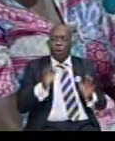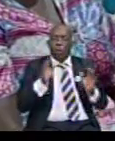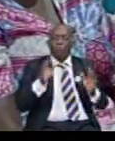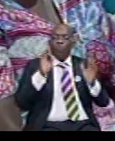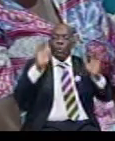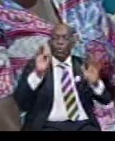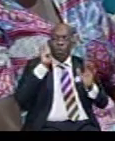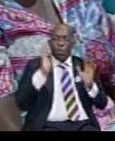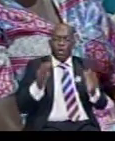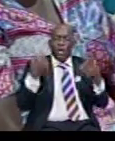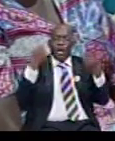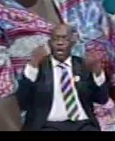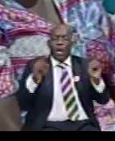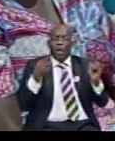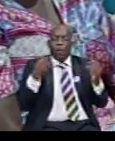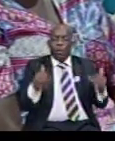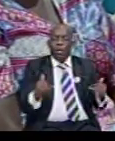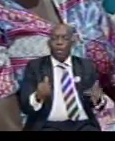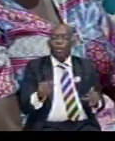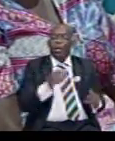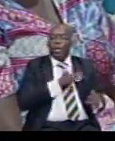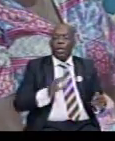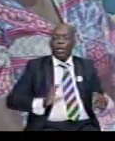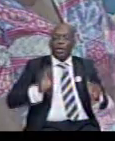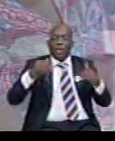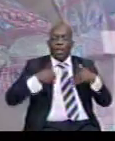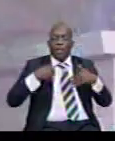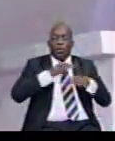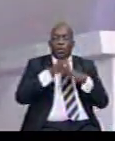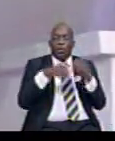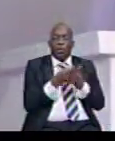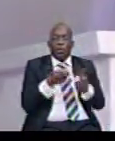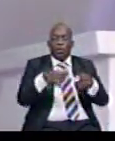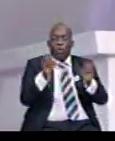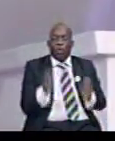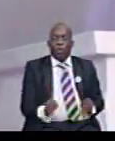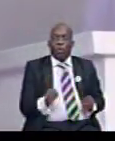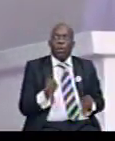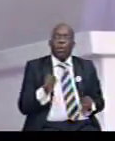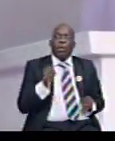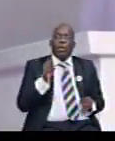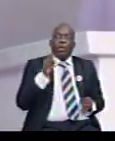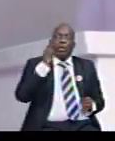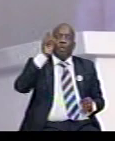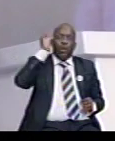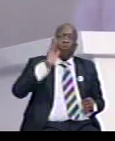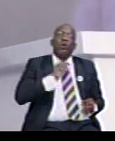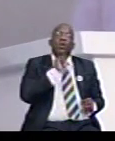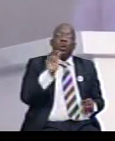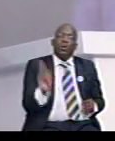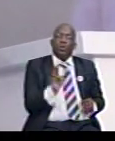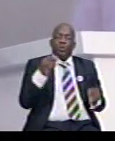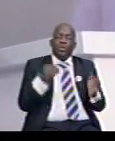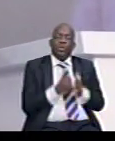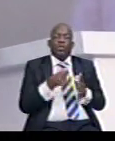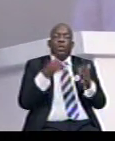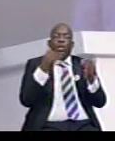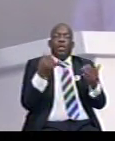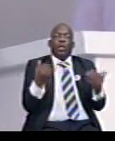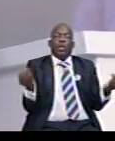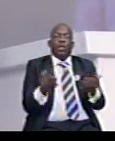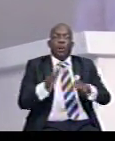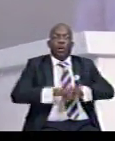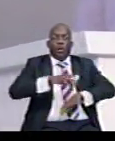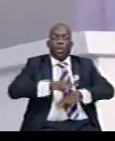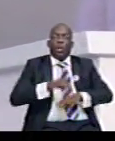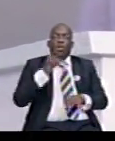Christ has all the power. He's not going to use it directly here on earth. He has all the power